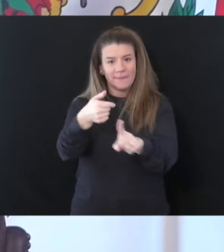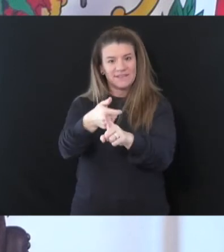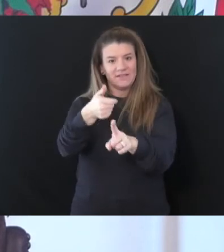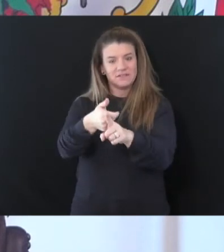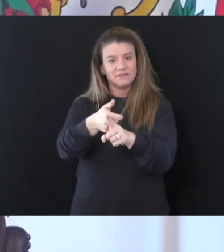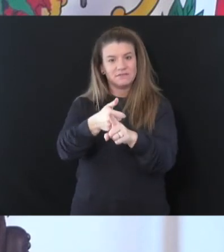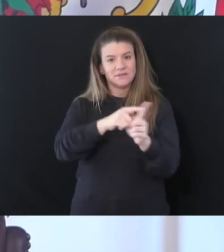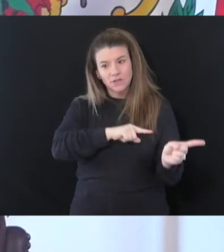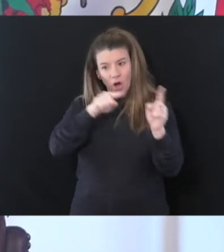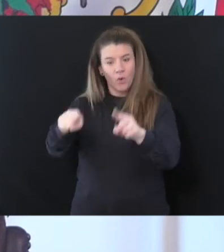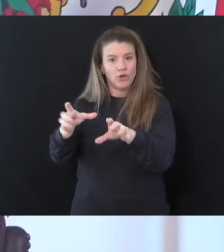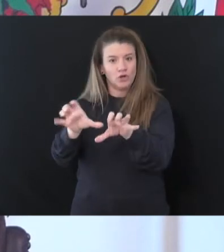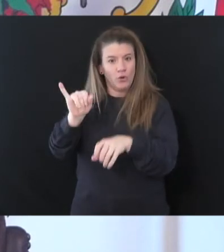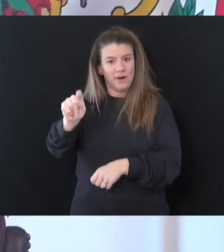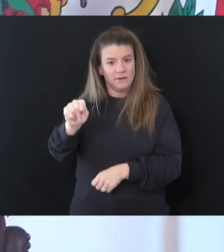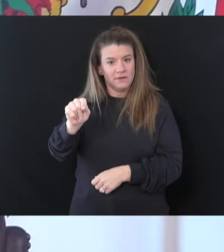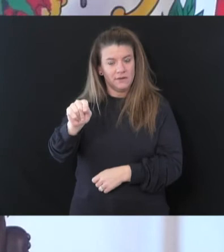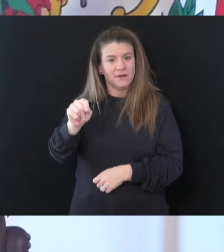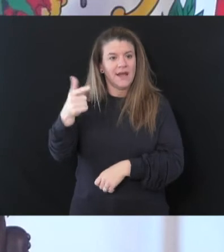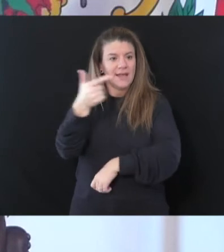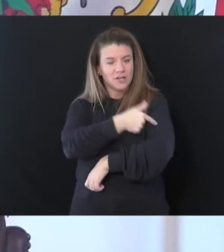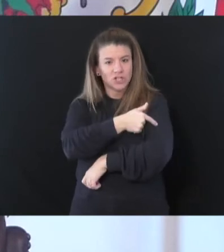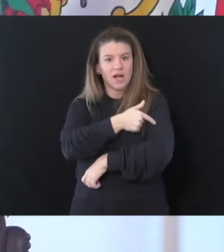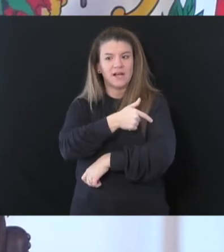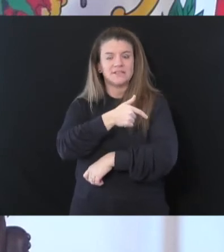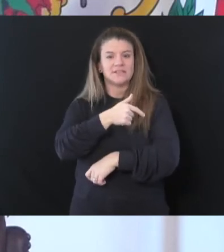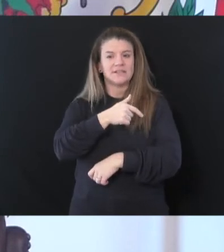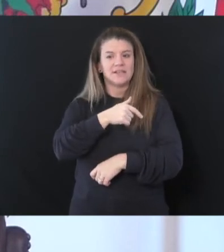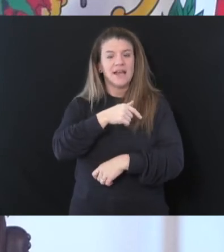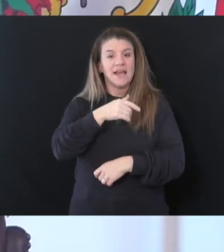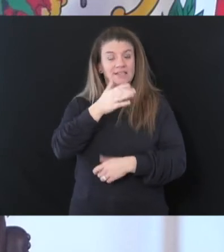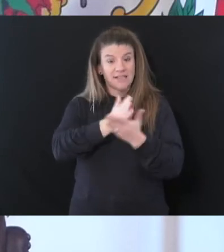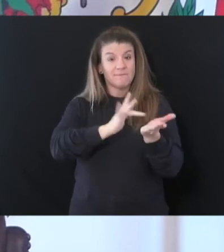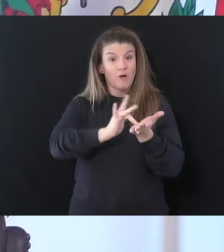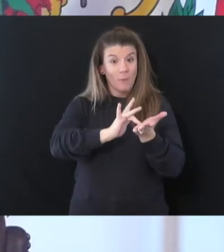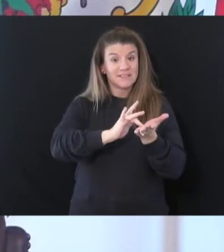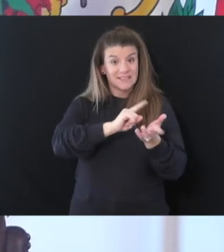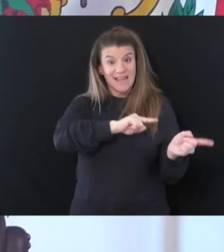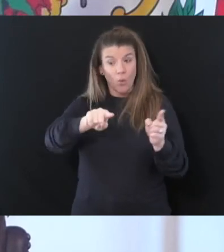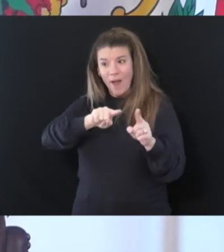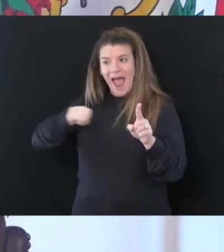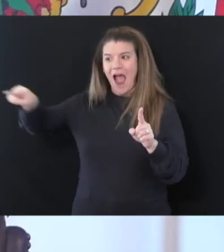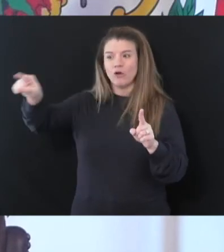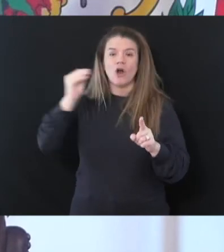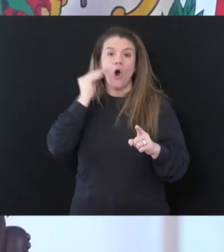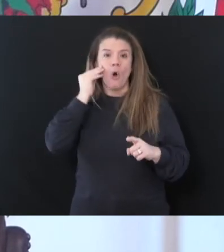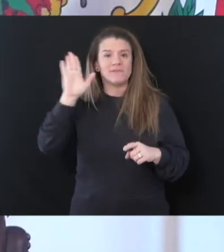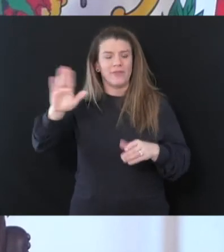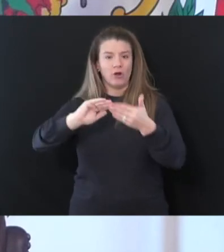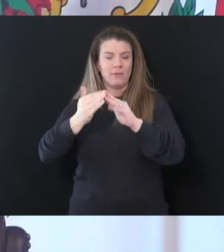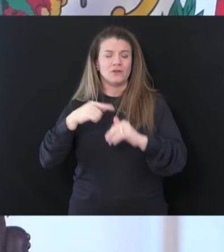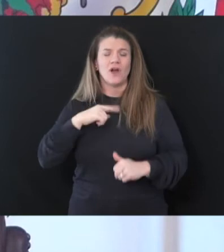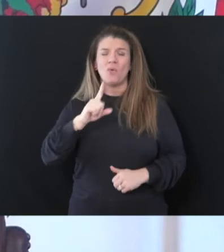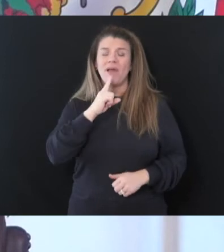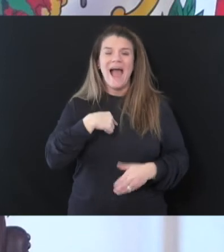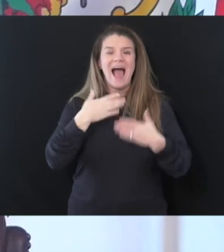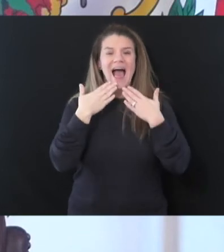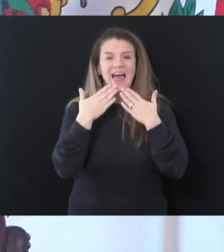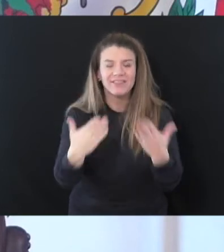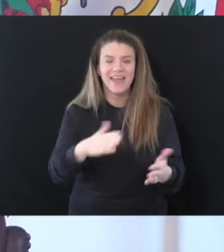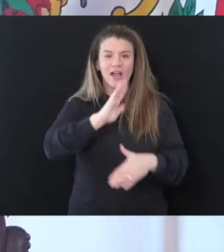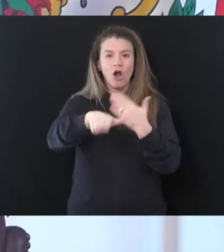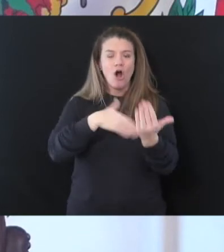and give some shots to people at their homes and so on. So really, I just thank everybody that's really